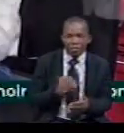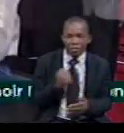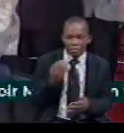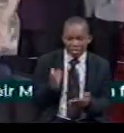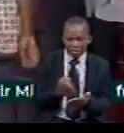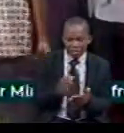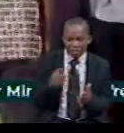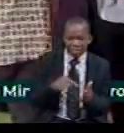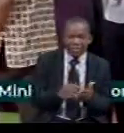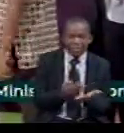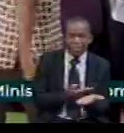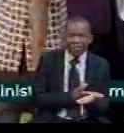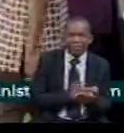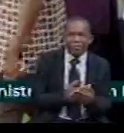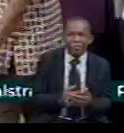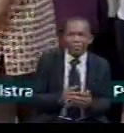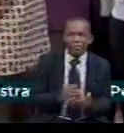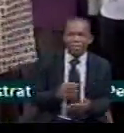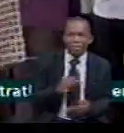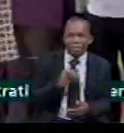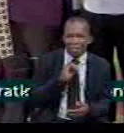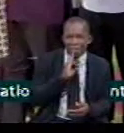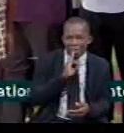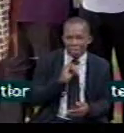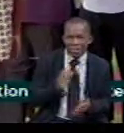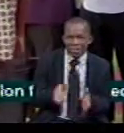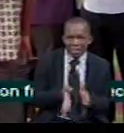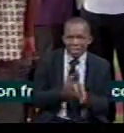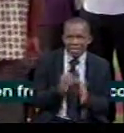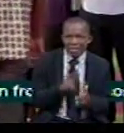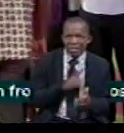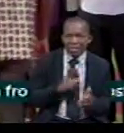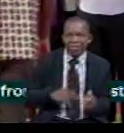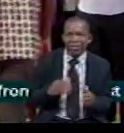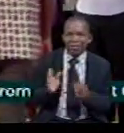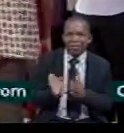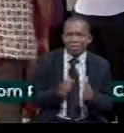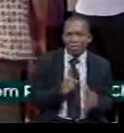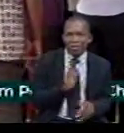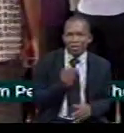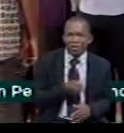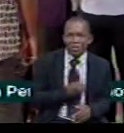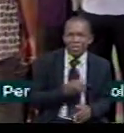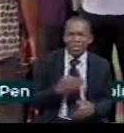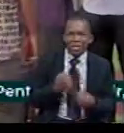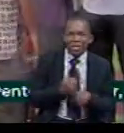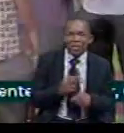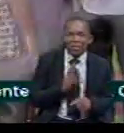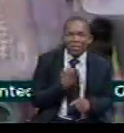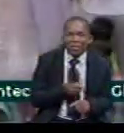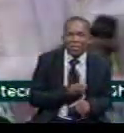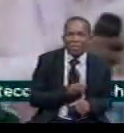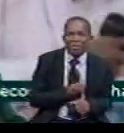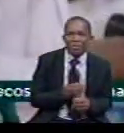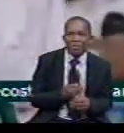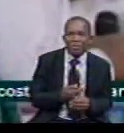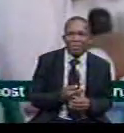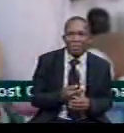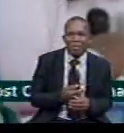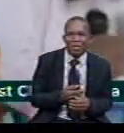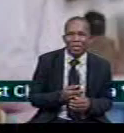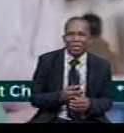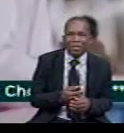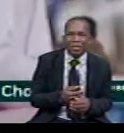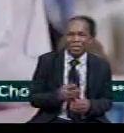morning is CSCMA, asking the Lord to prepare us, that He will make us a well. Now souls who are out there